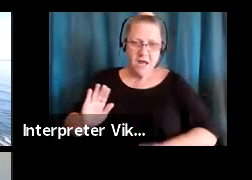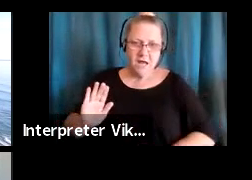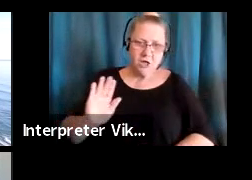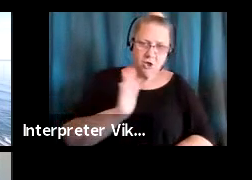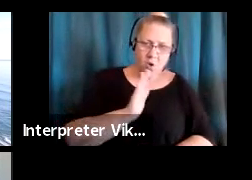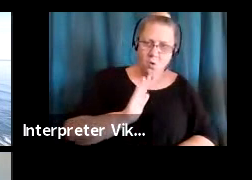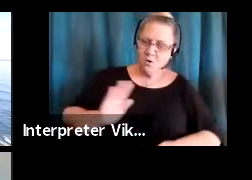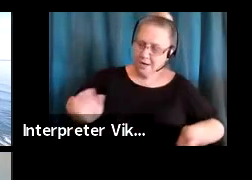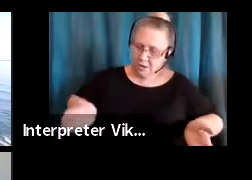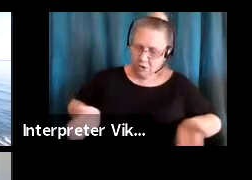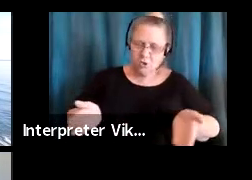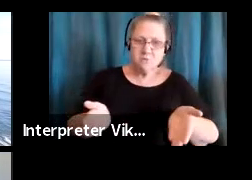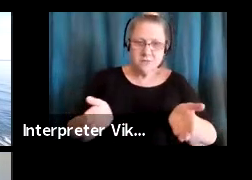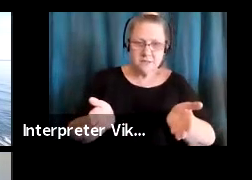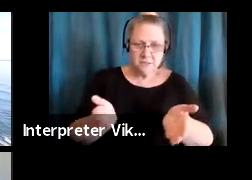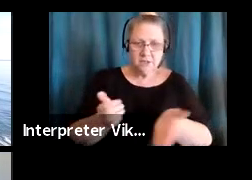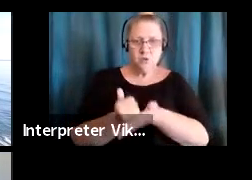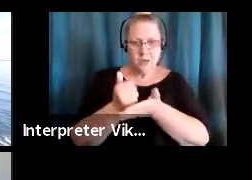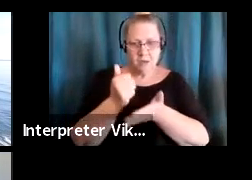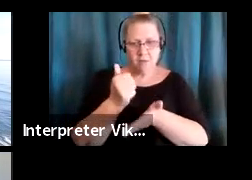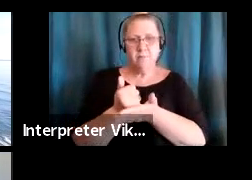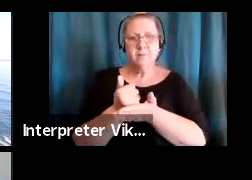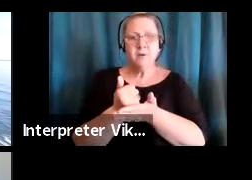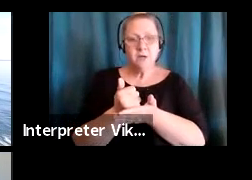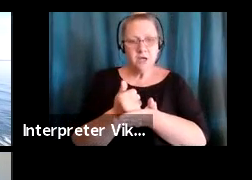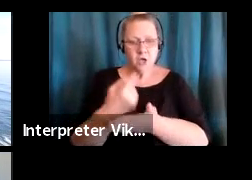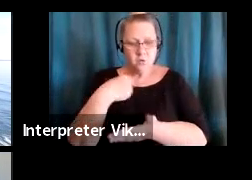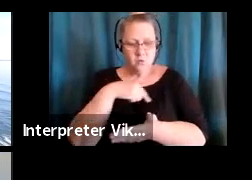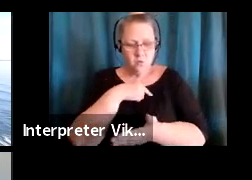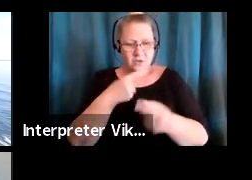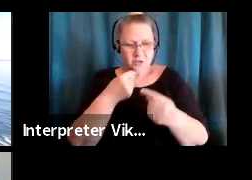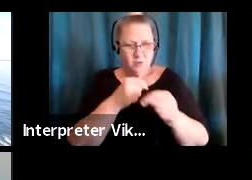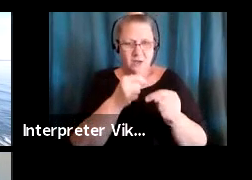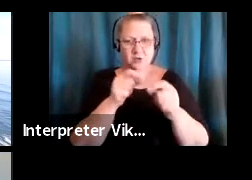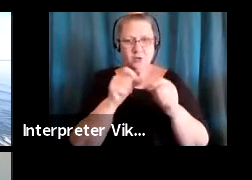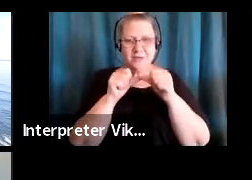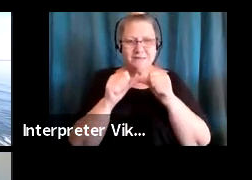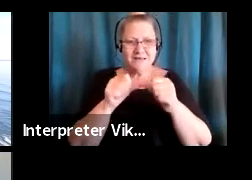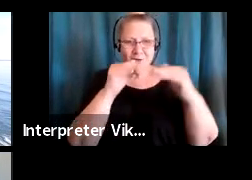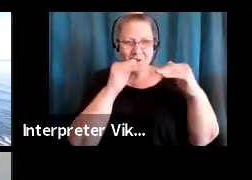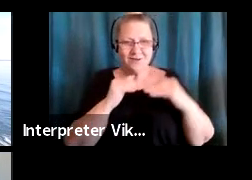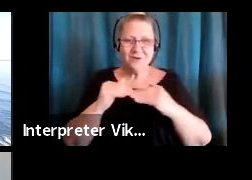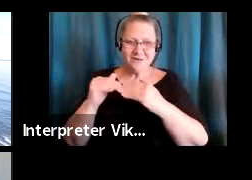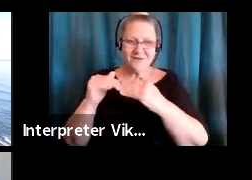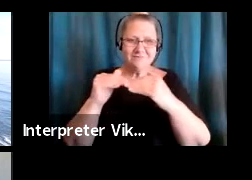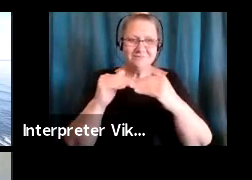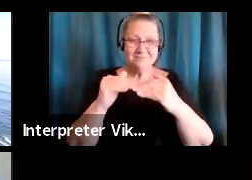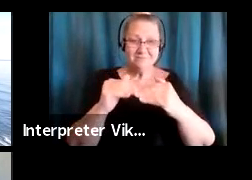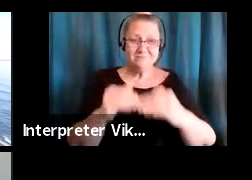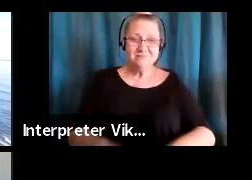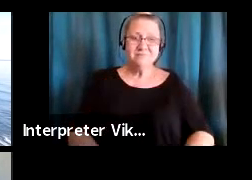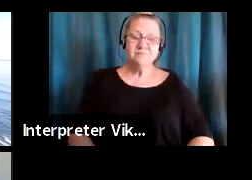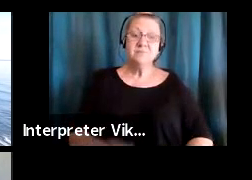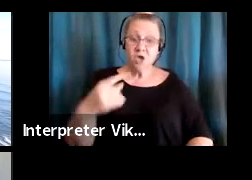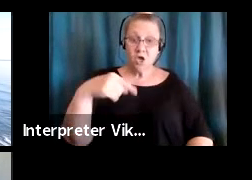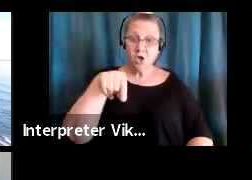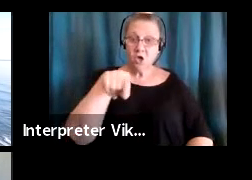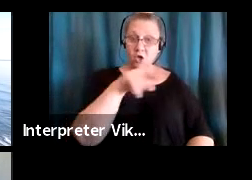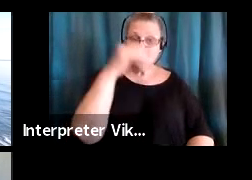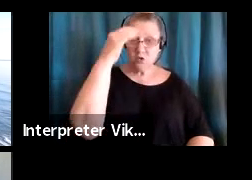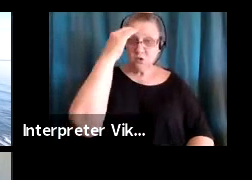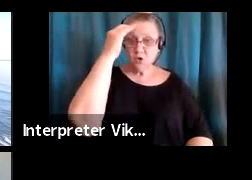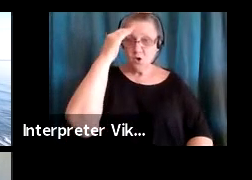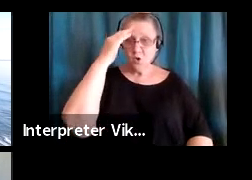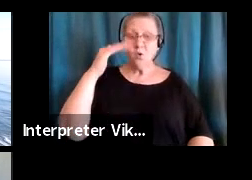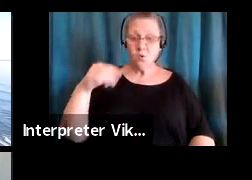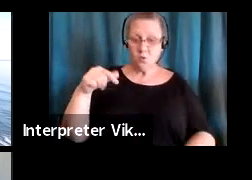to really try and continue to pursue equity. And so as you all know, the state has